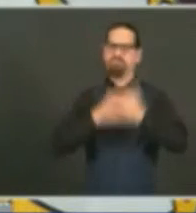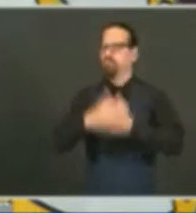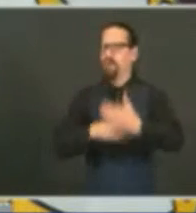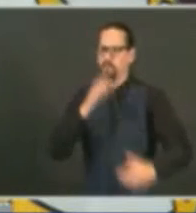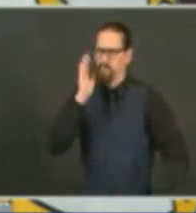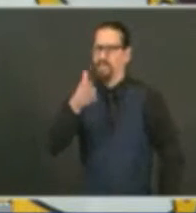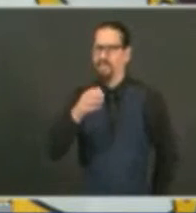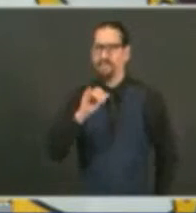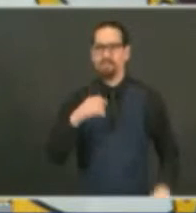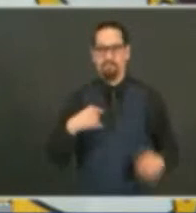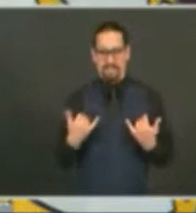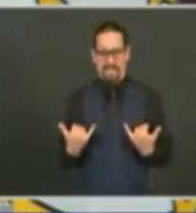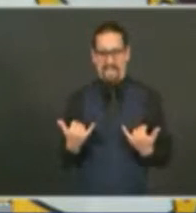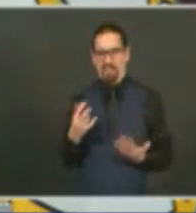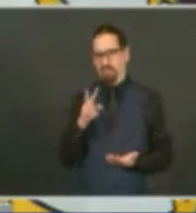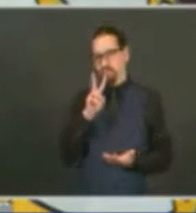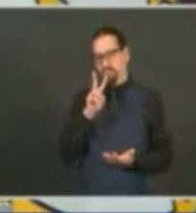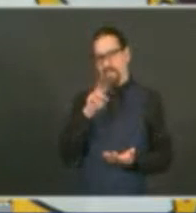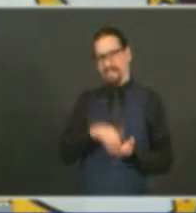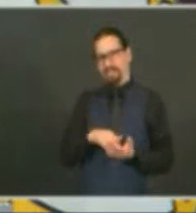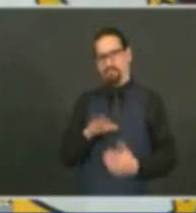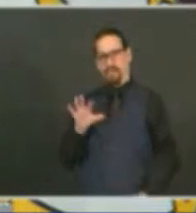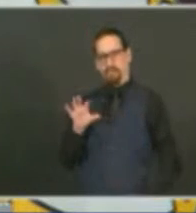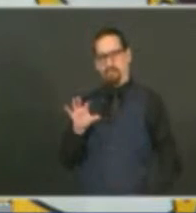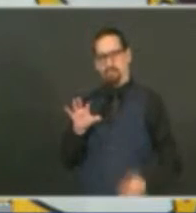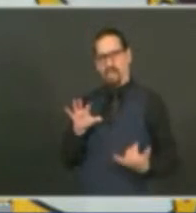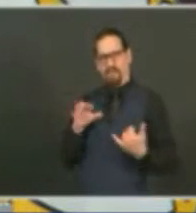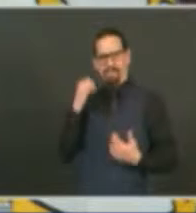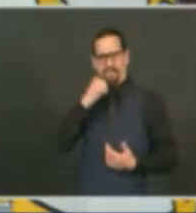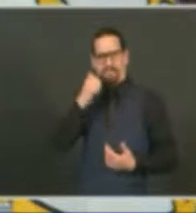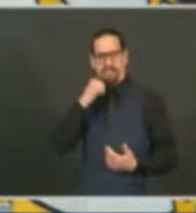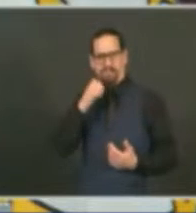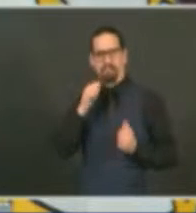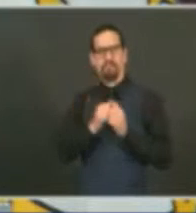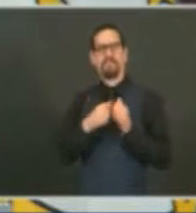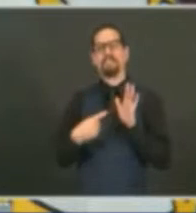2,500 daily symptomatic tests through the portal.